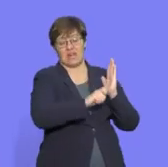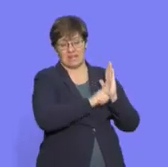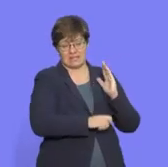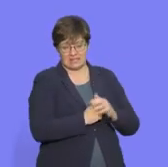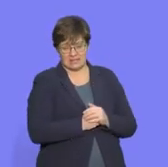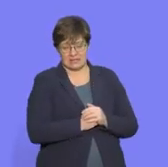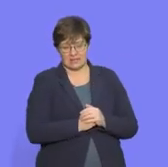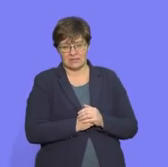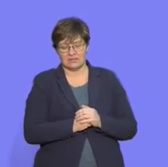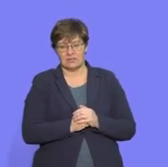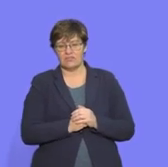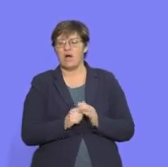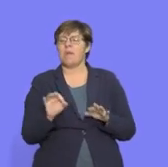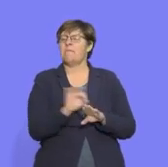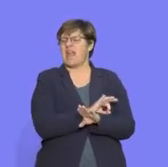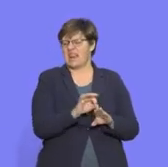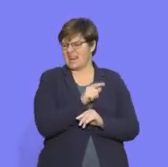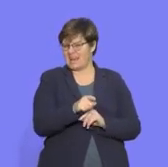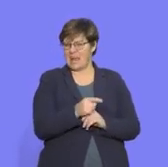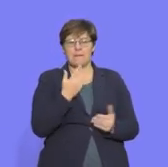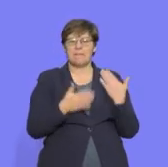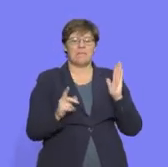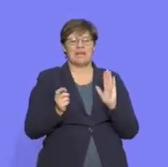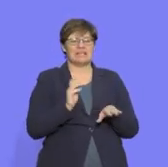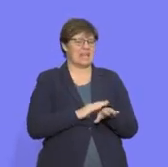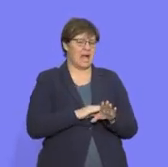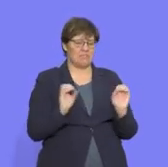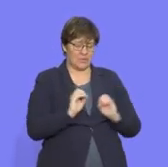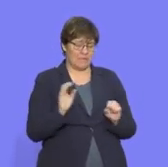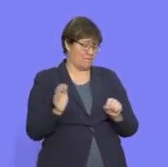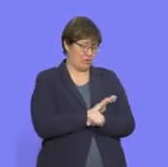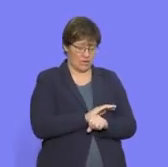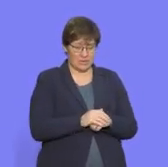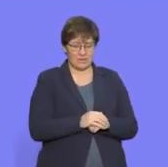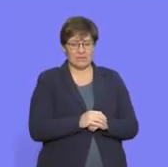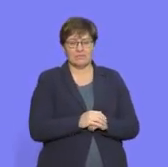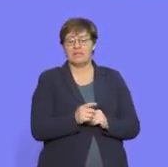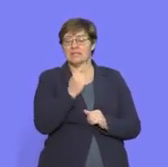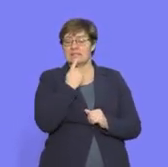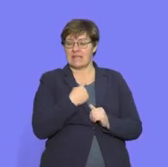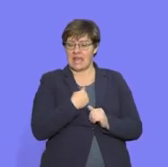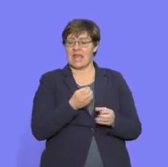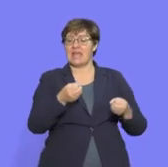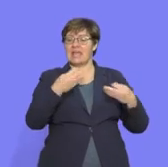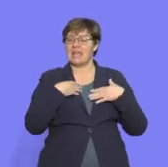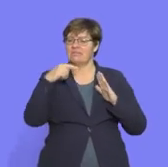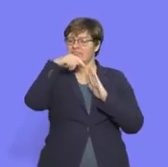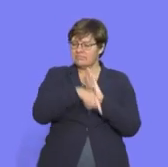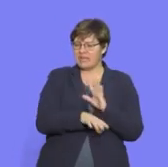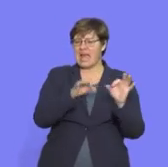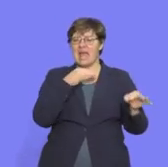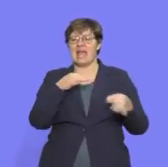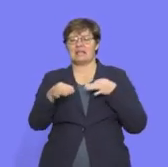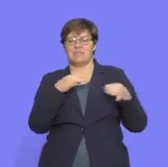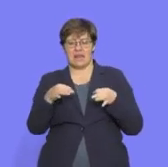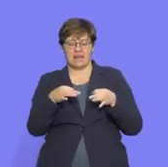Let's just do the plan of the essay, even though we might not have time to do the whole essay. It says, give a detailed